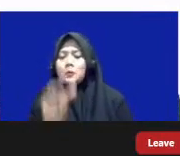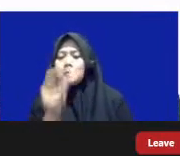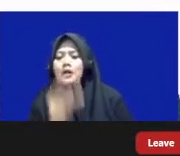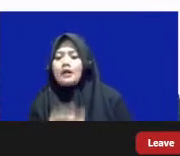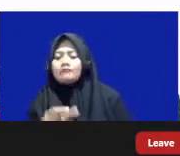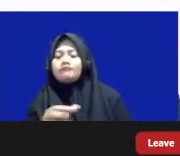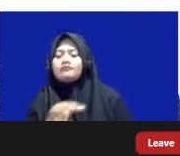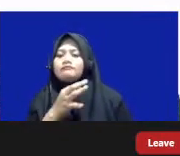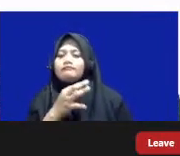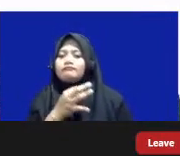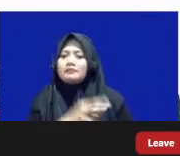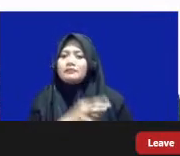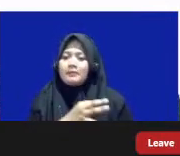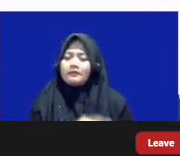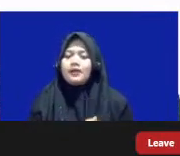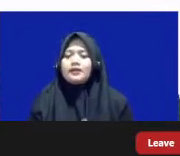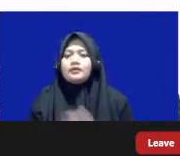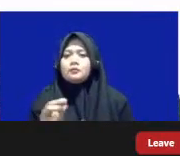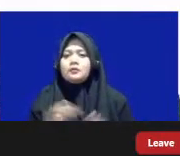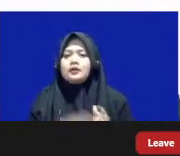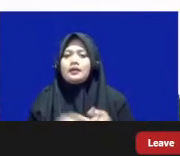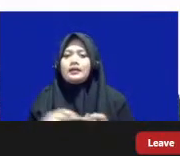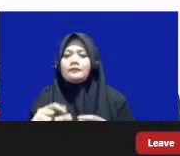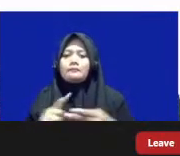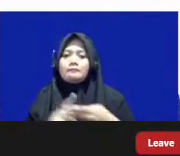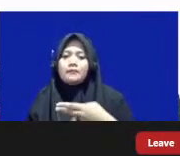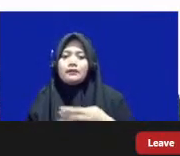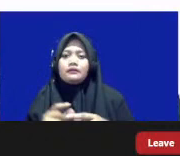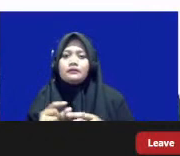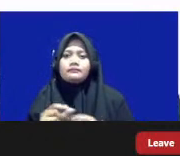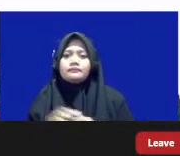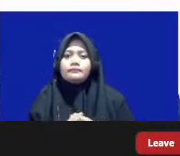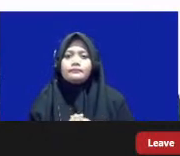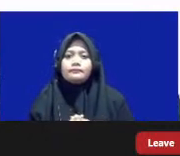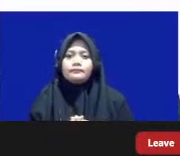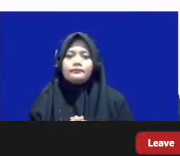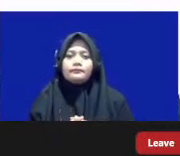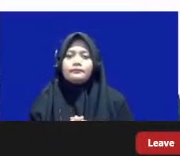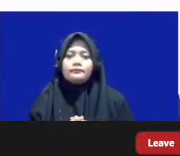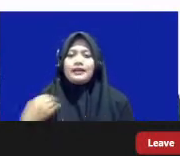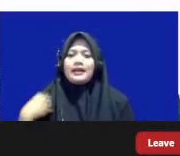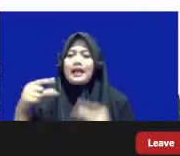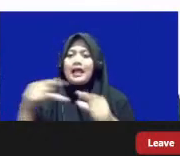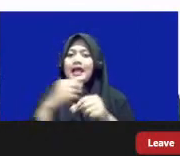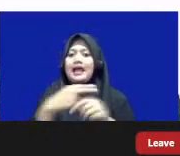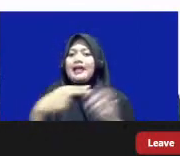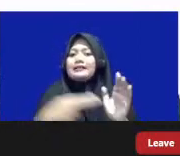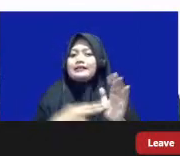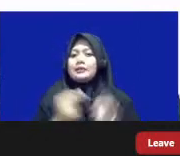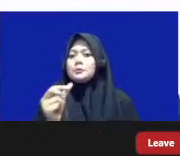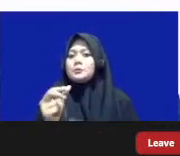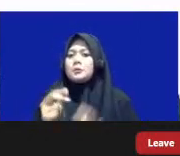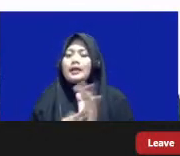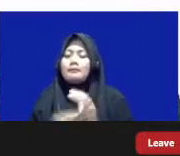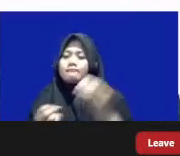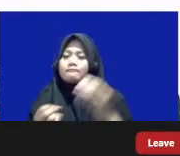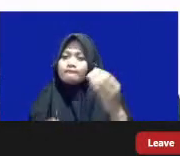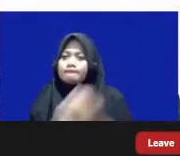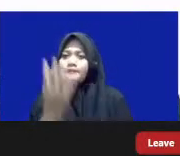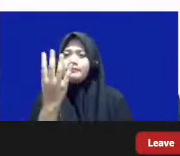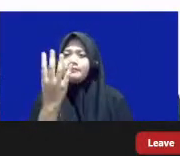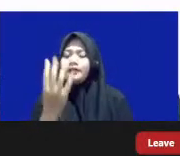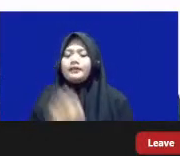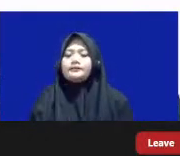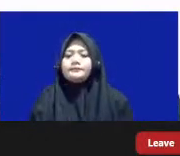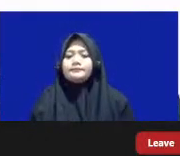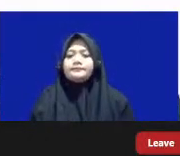UN agencies, other UN agencies, developed an anticipatory action common database of